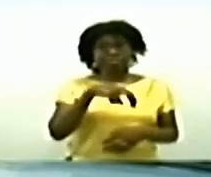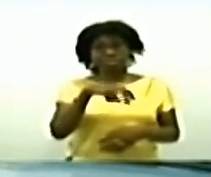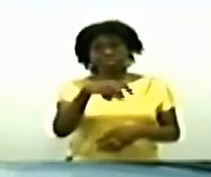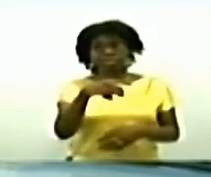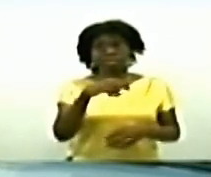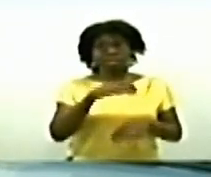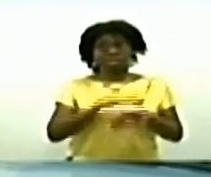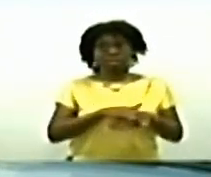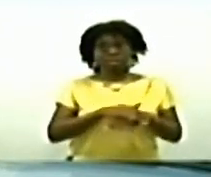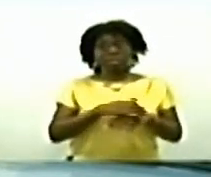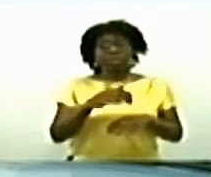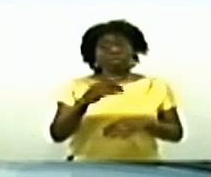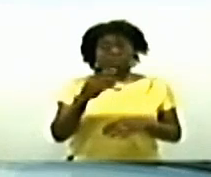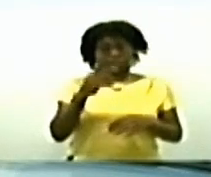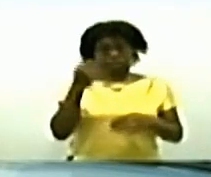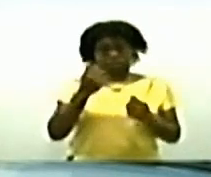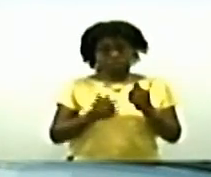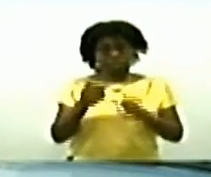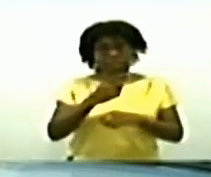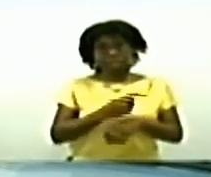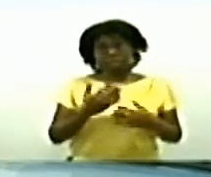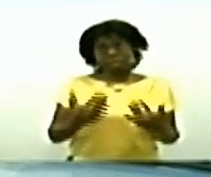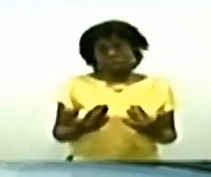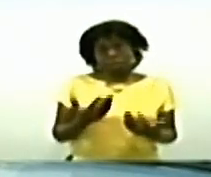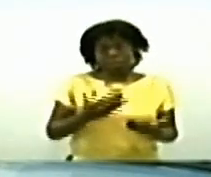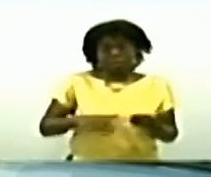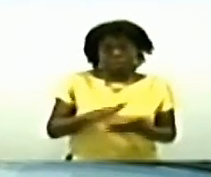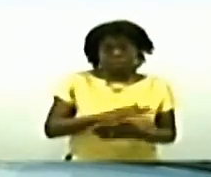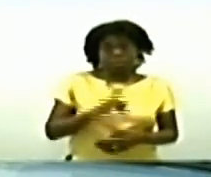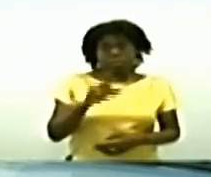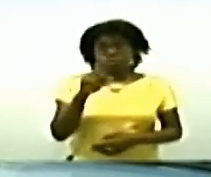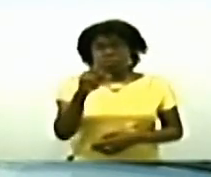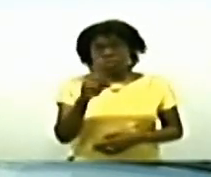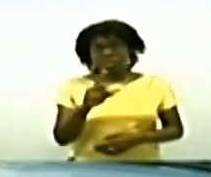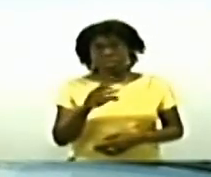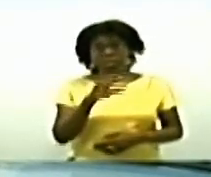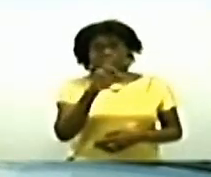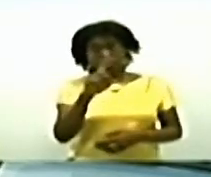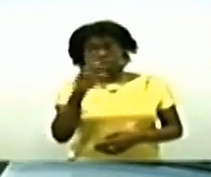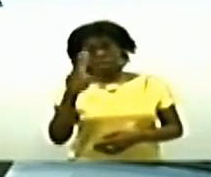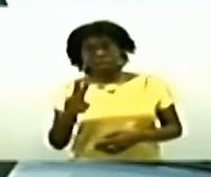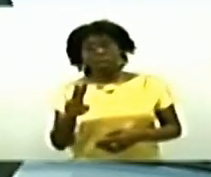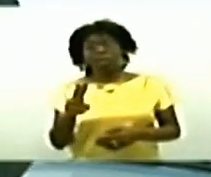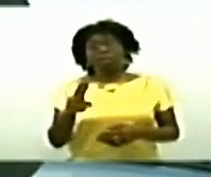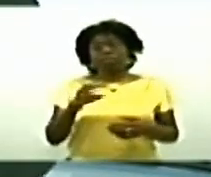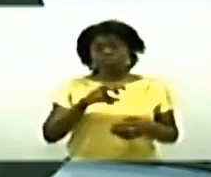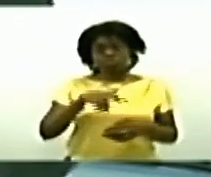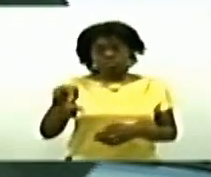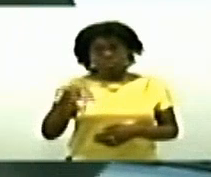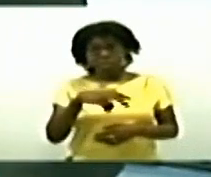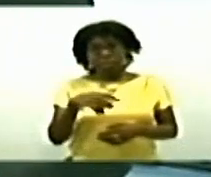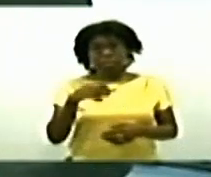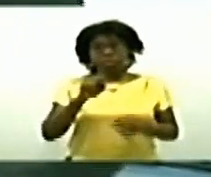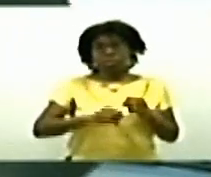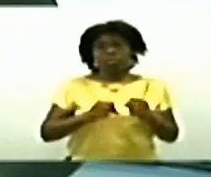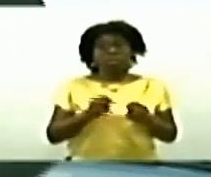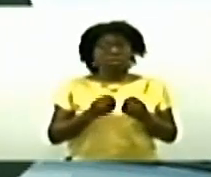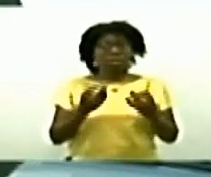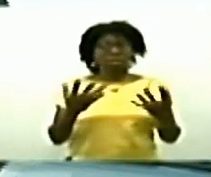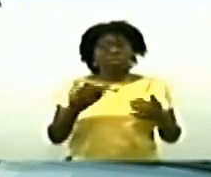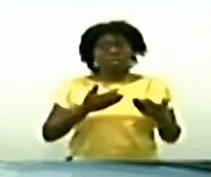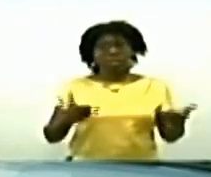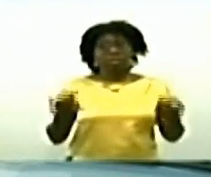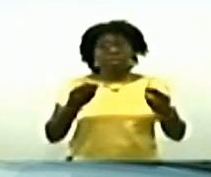that may just be basically 1.5 because of that congestion. So there's a number of intricacies that is taking place